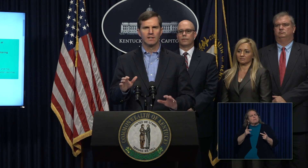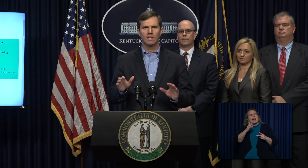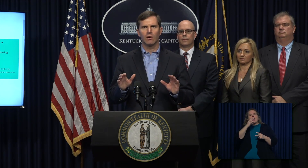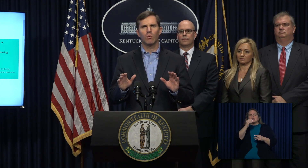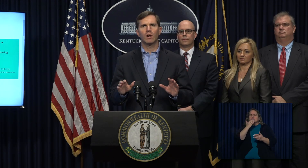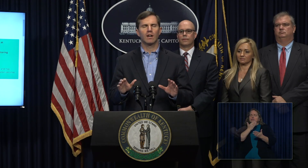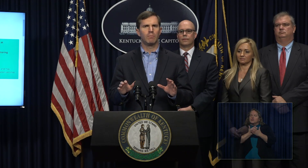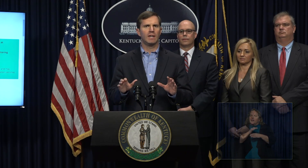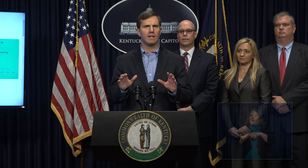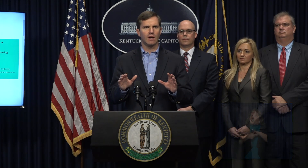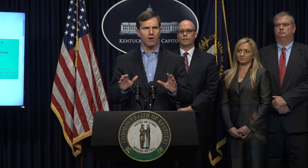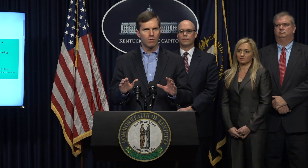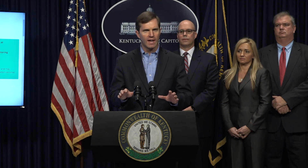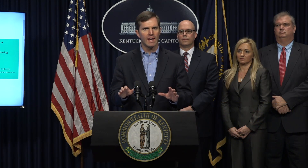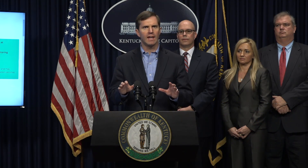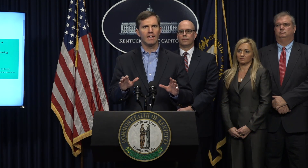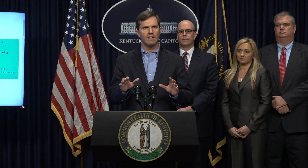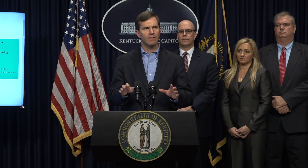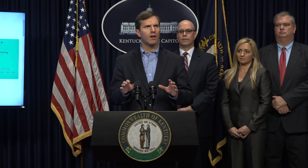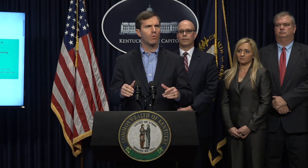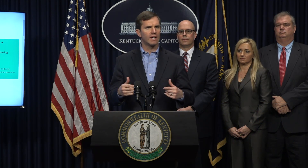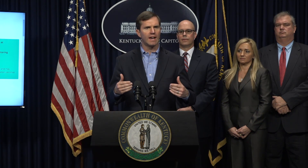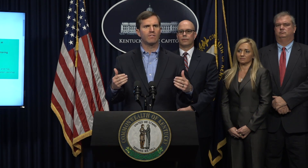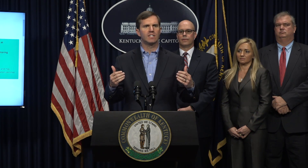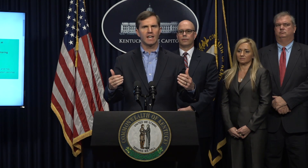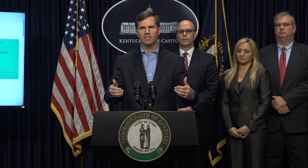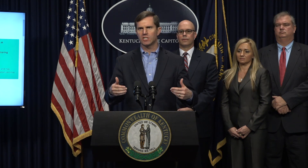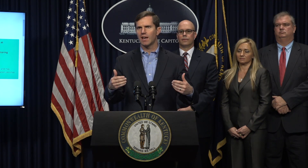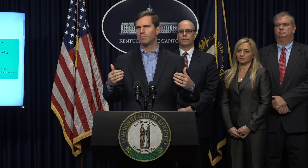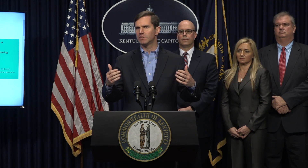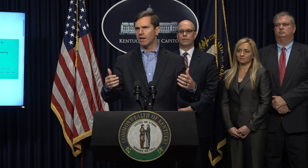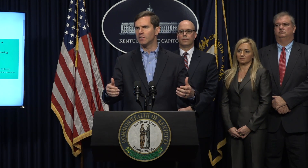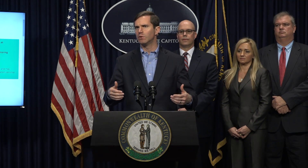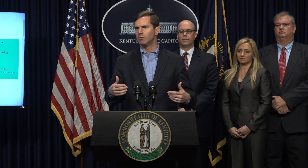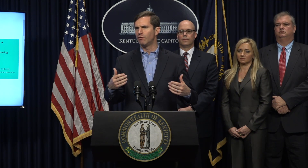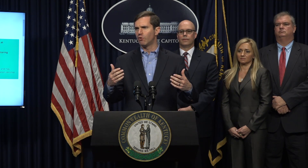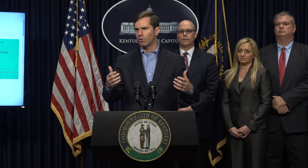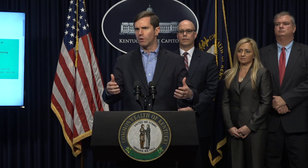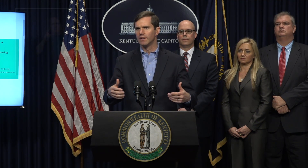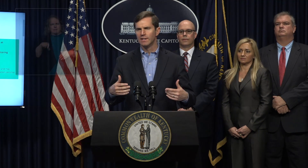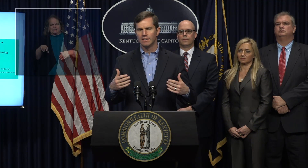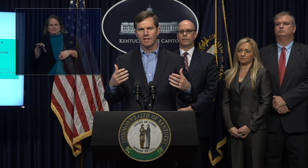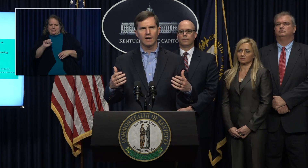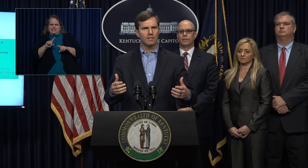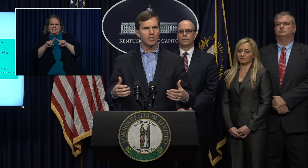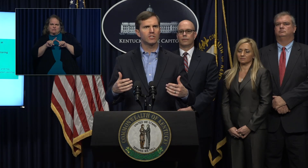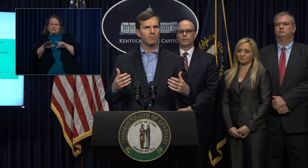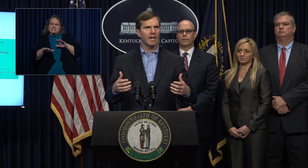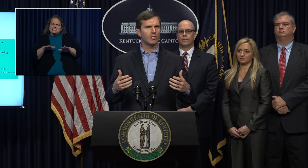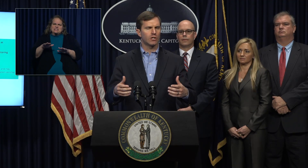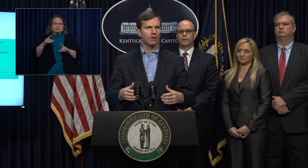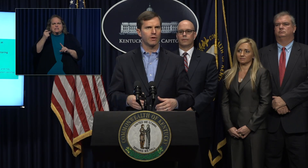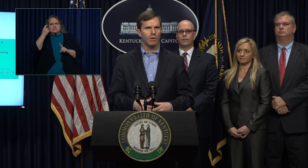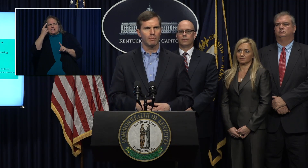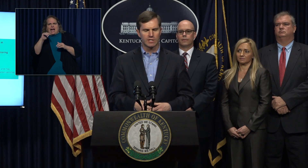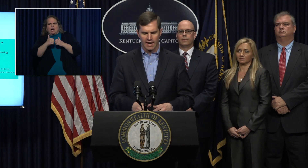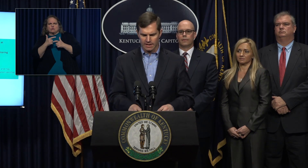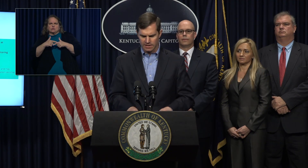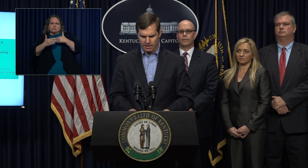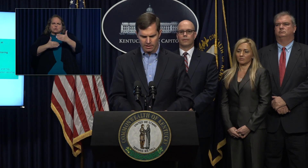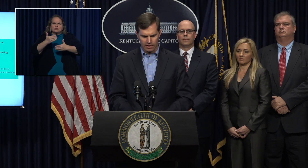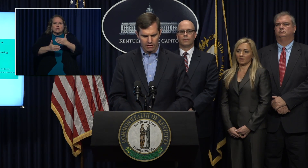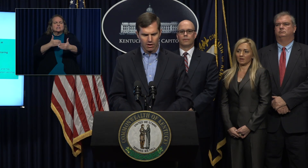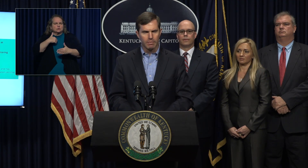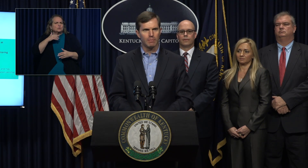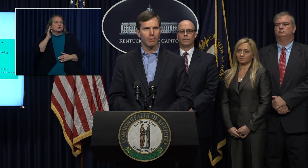hygiene, we're going to be okay, even though we're going to have to take steps as we move forward just to make sure that we